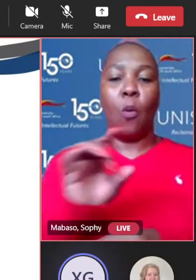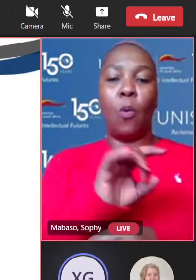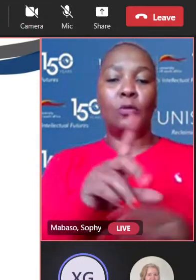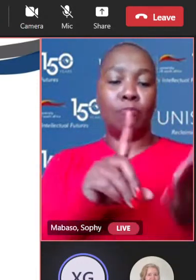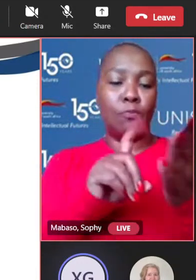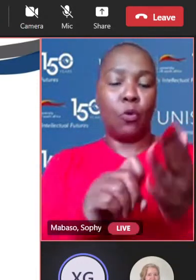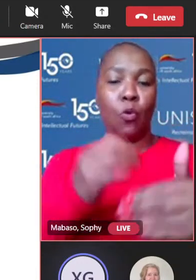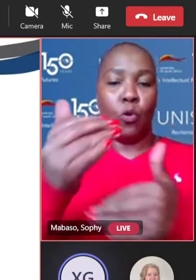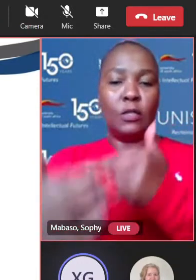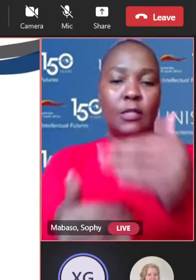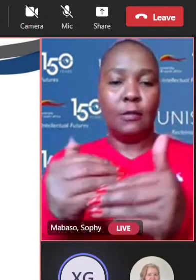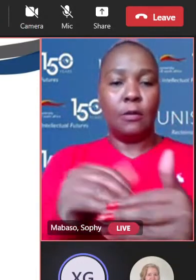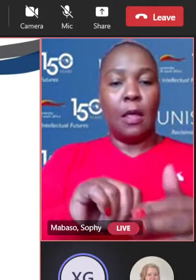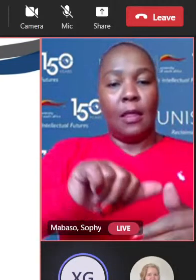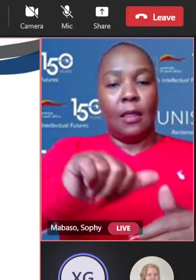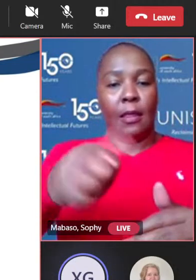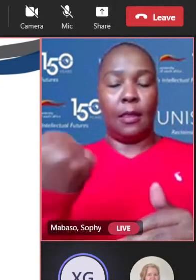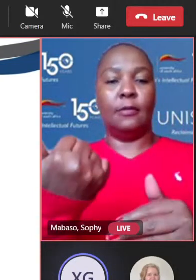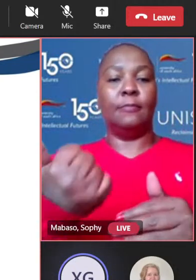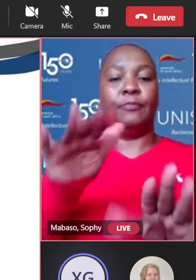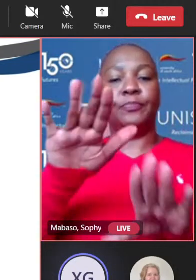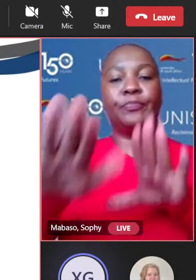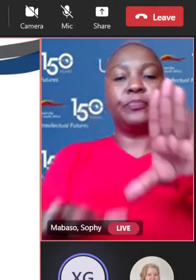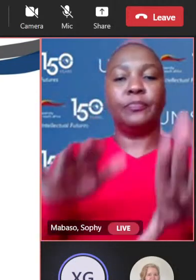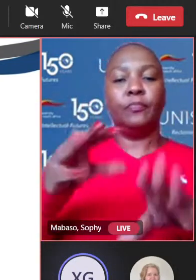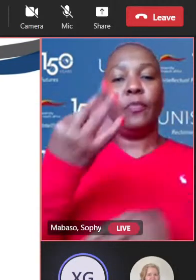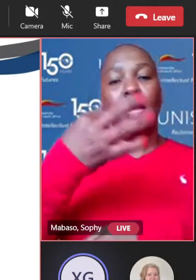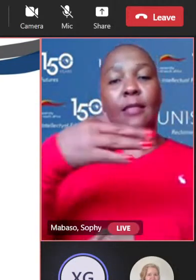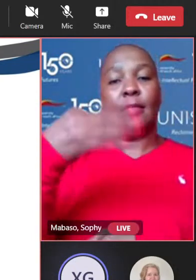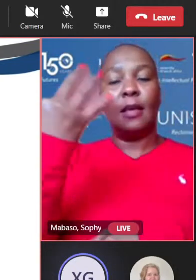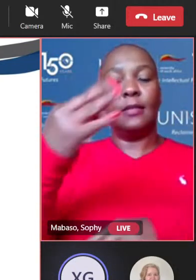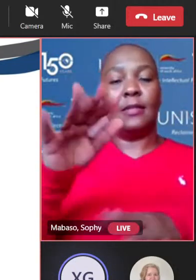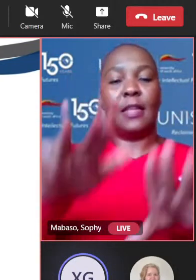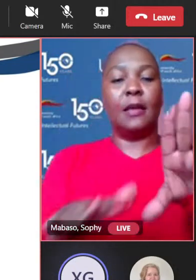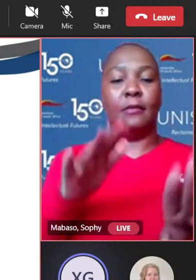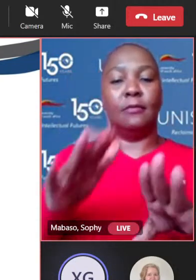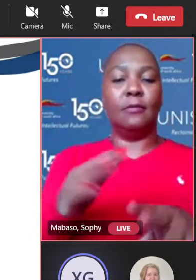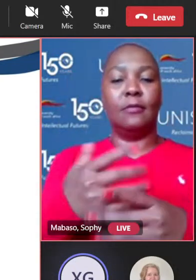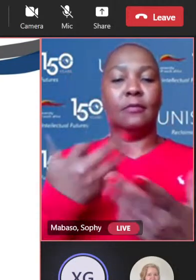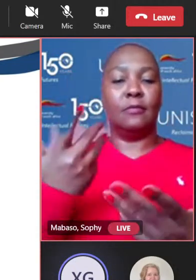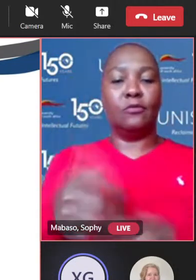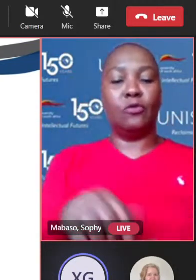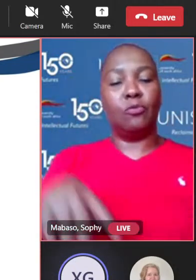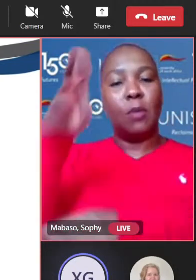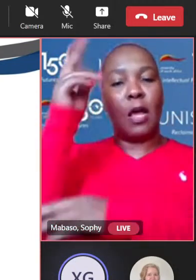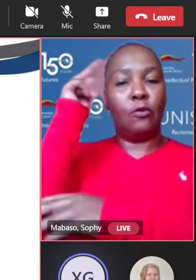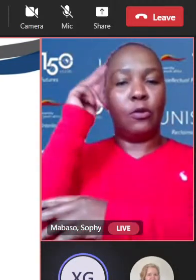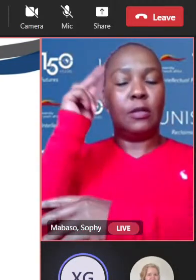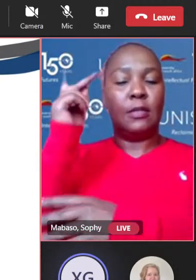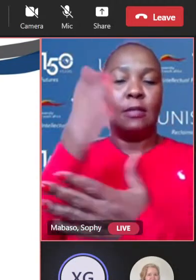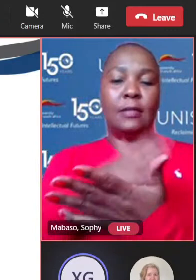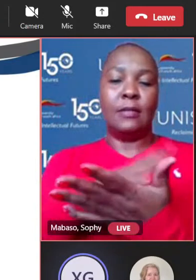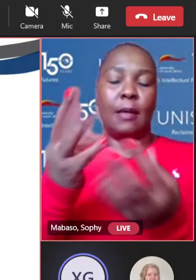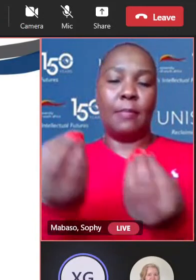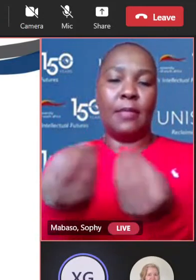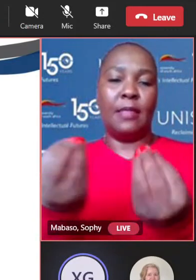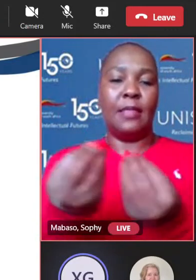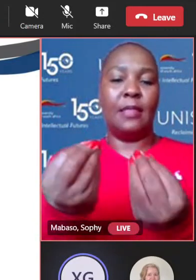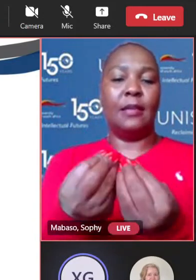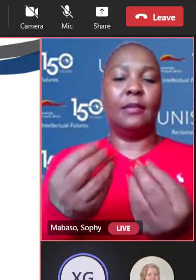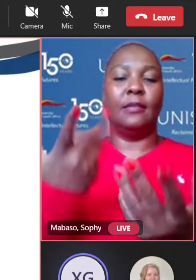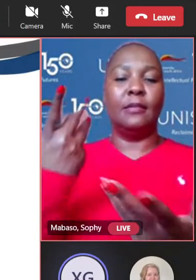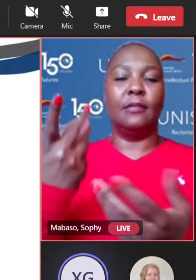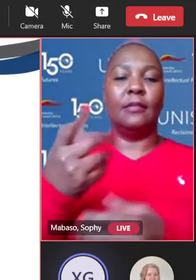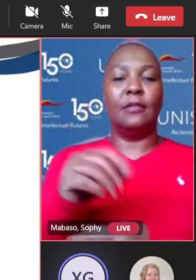gets to the next step, which is your third step, where you need to just do some acknowledgements on some stuff that will appear there, which you